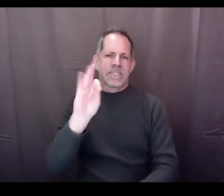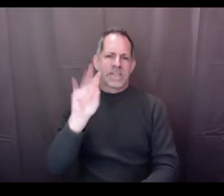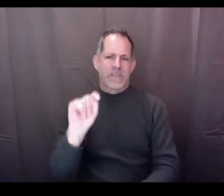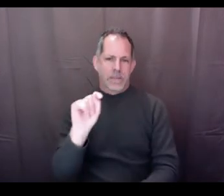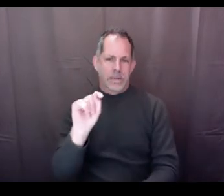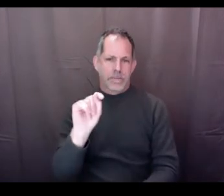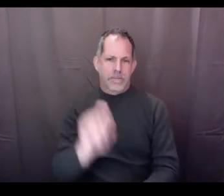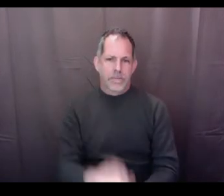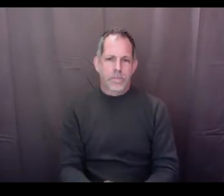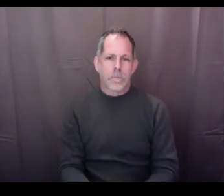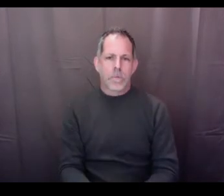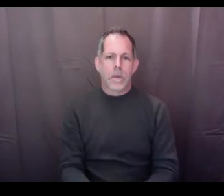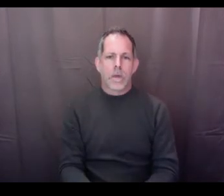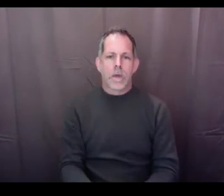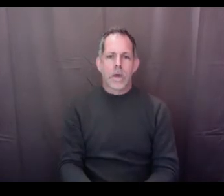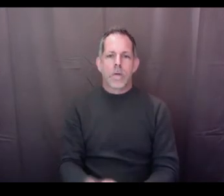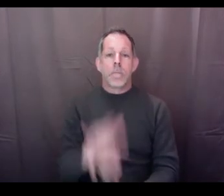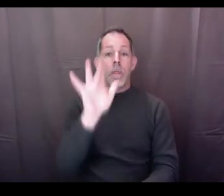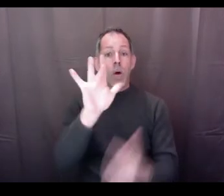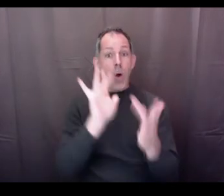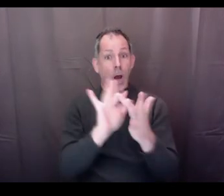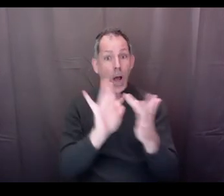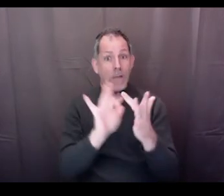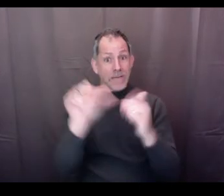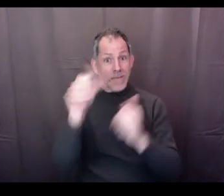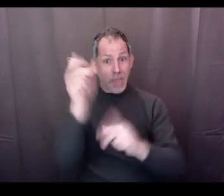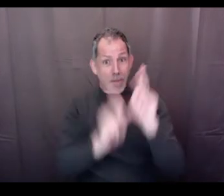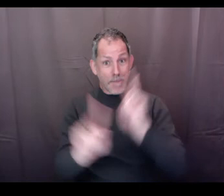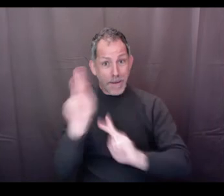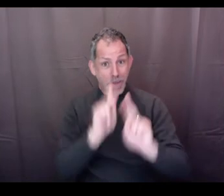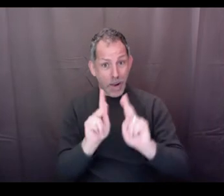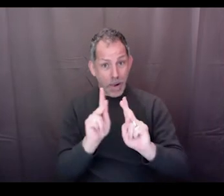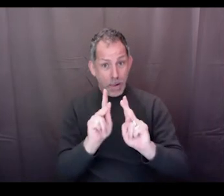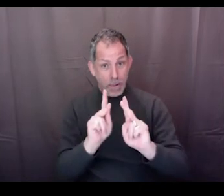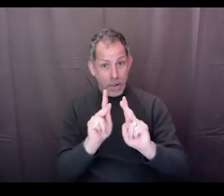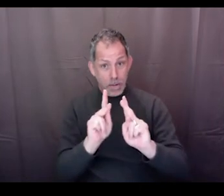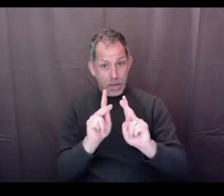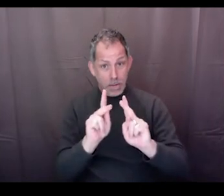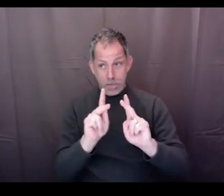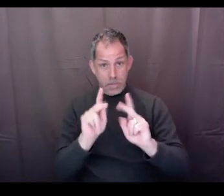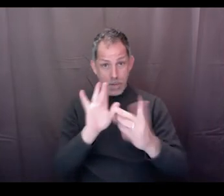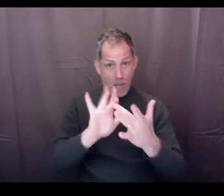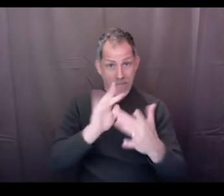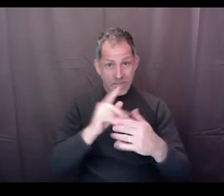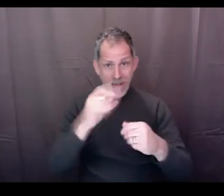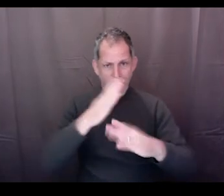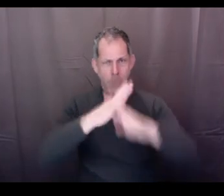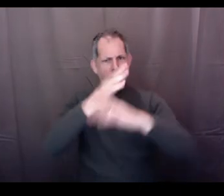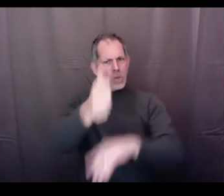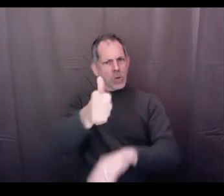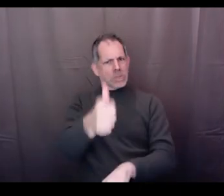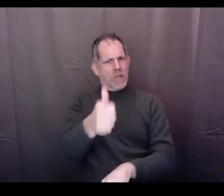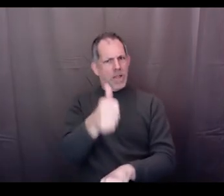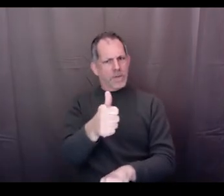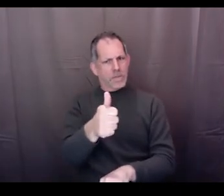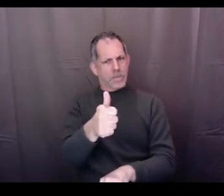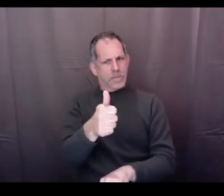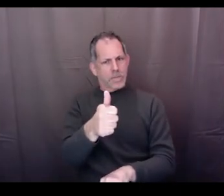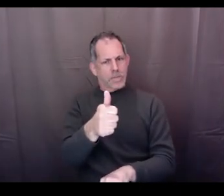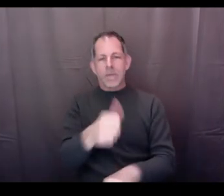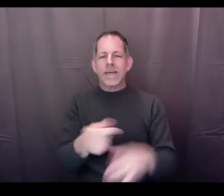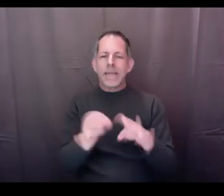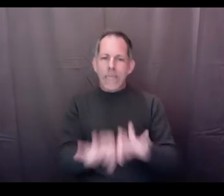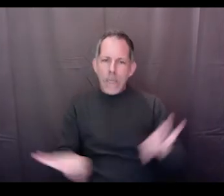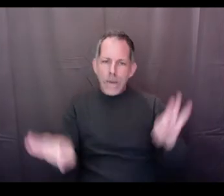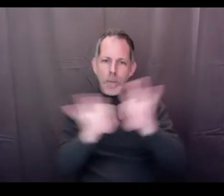in contact with other people, how can I reduce the chance that I might spread it to someone else unknowingly? And so that's where cloth face coverings come